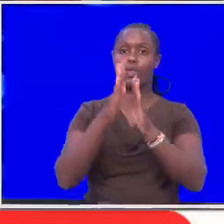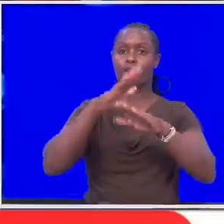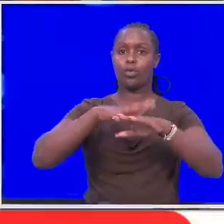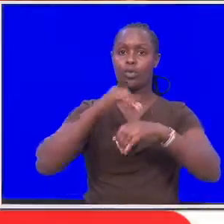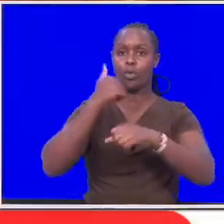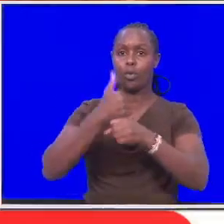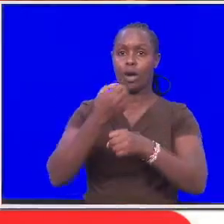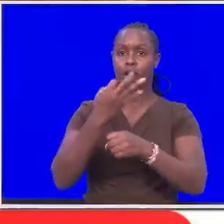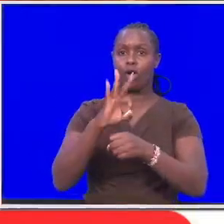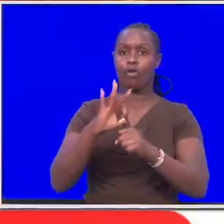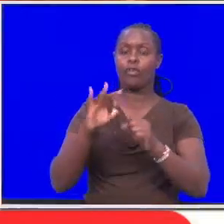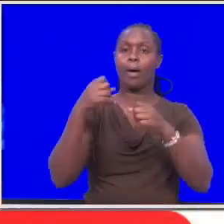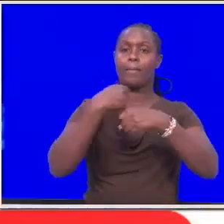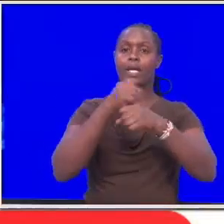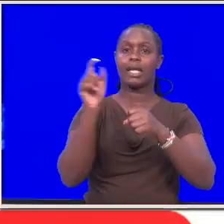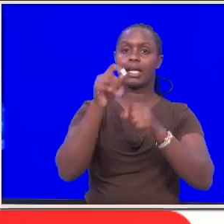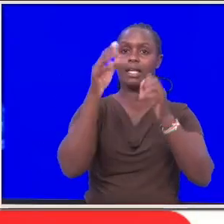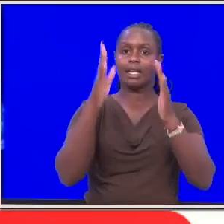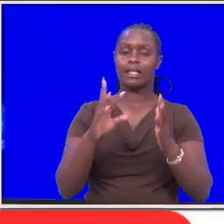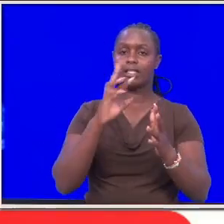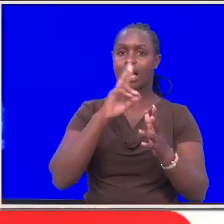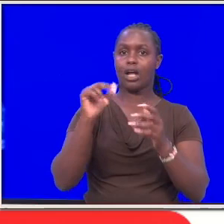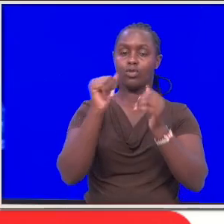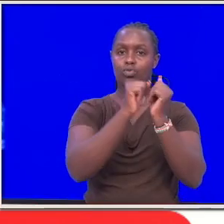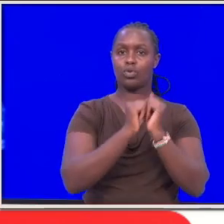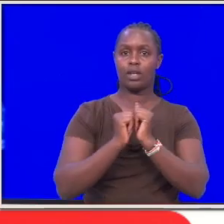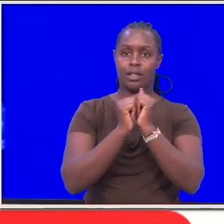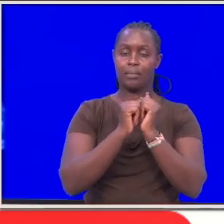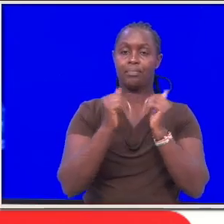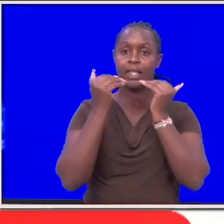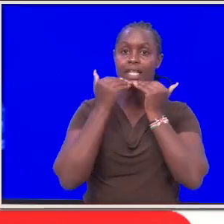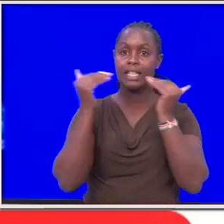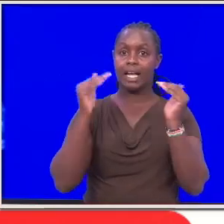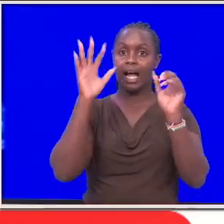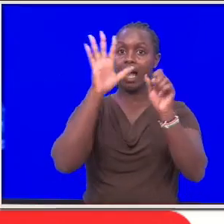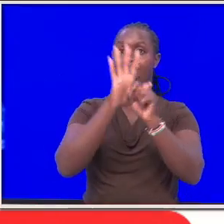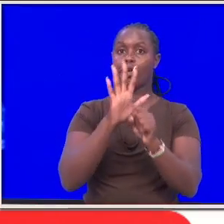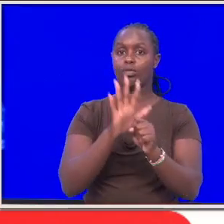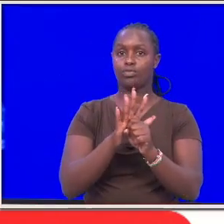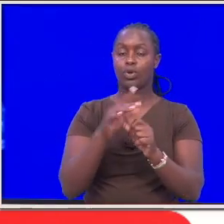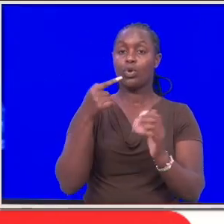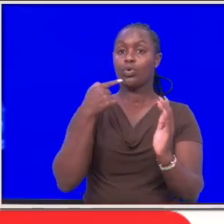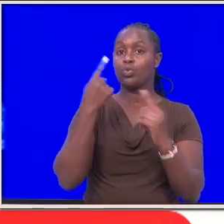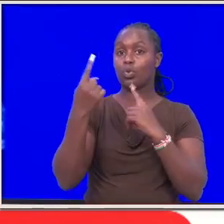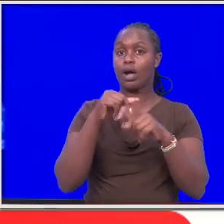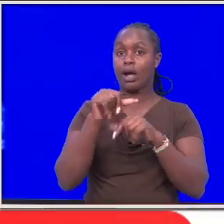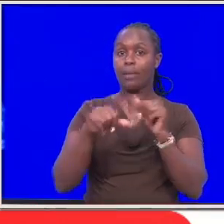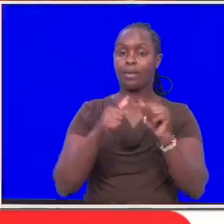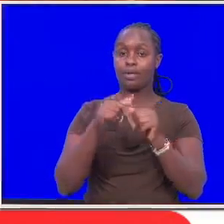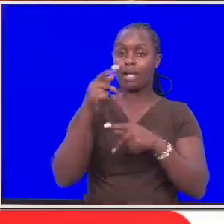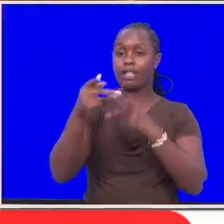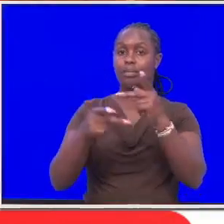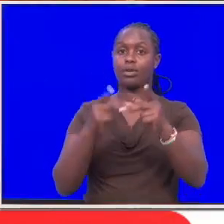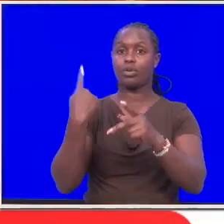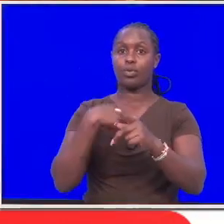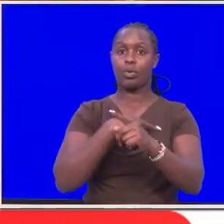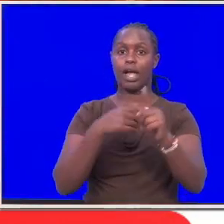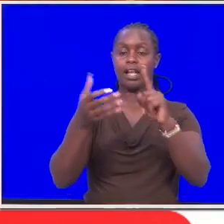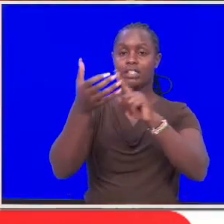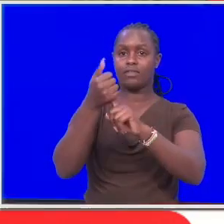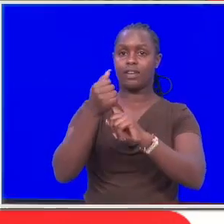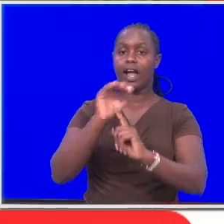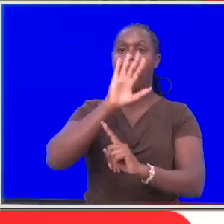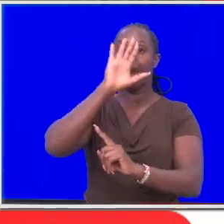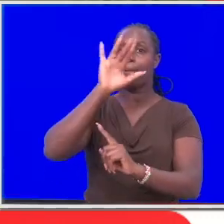bringing Kenyans together. There is so much to report about the progress we have made in serving the people of